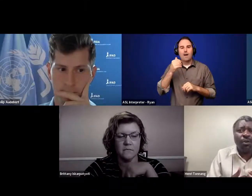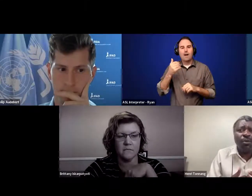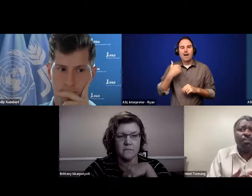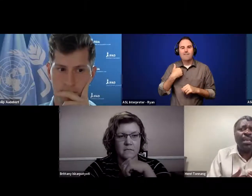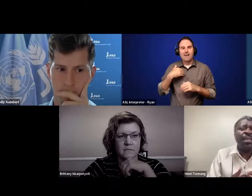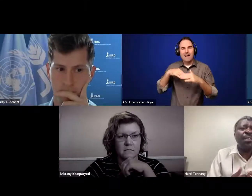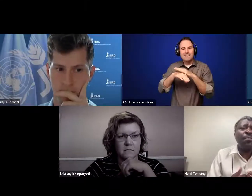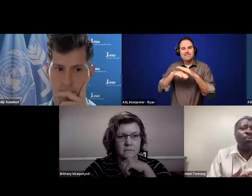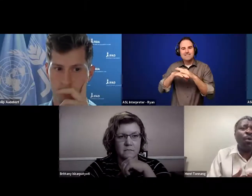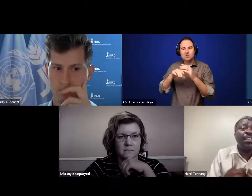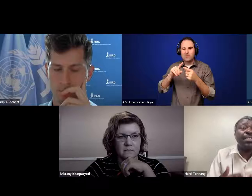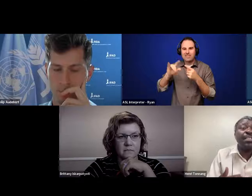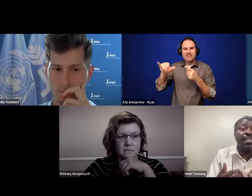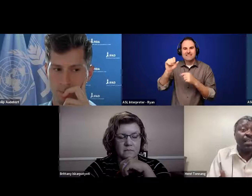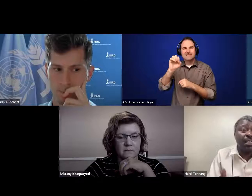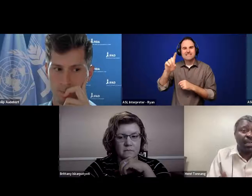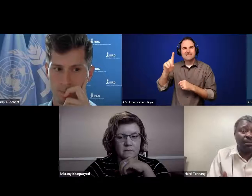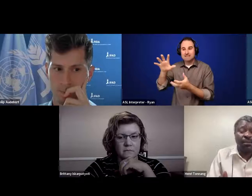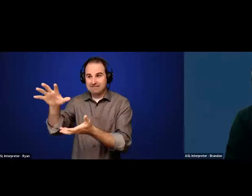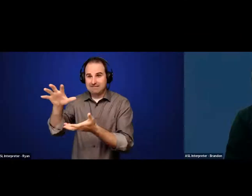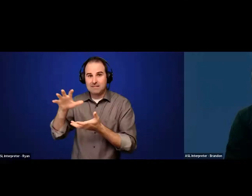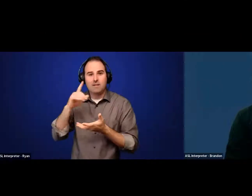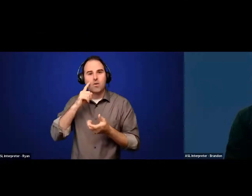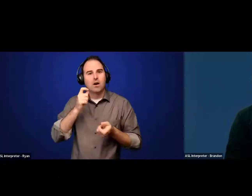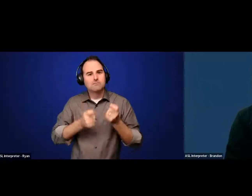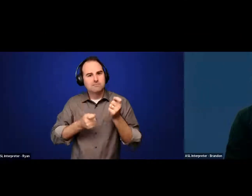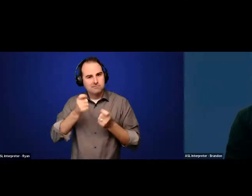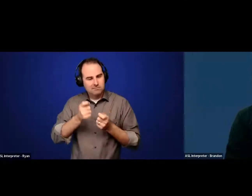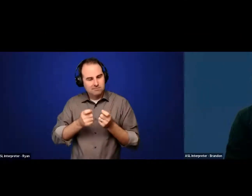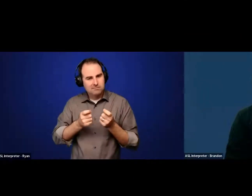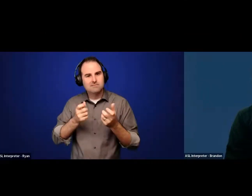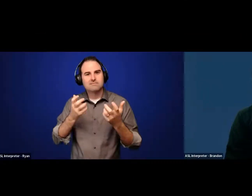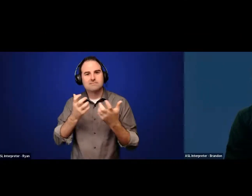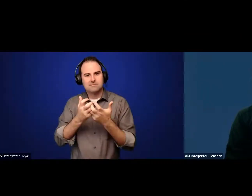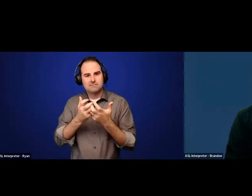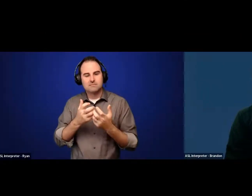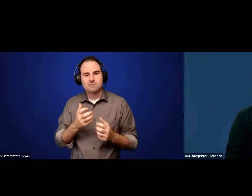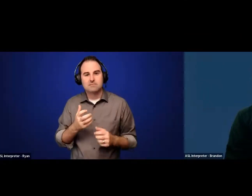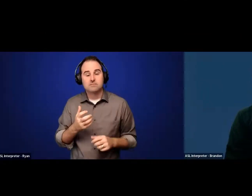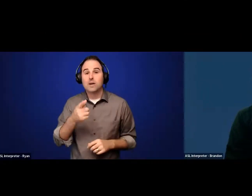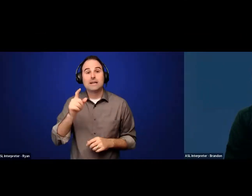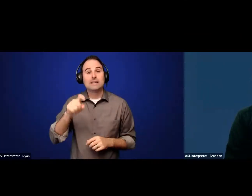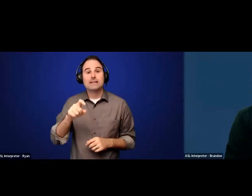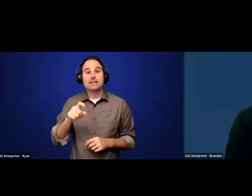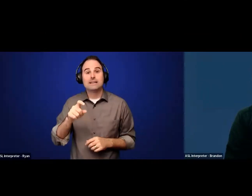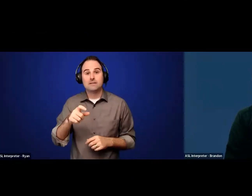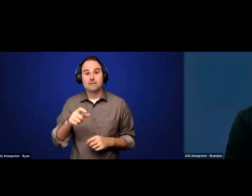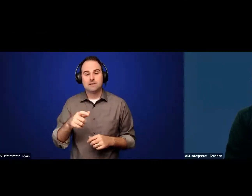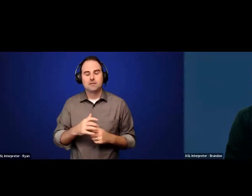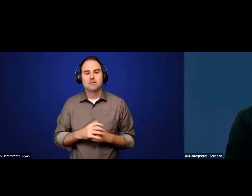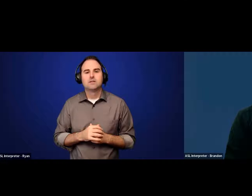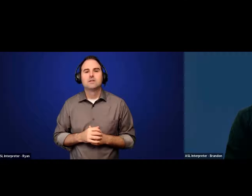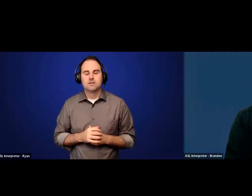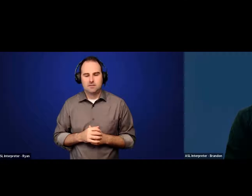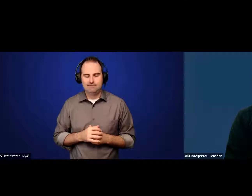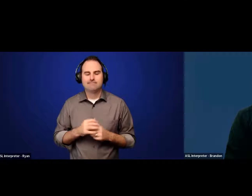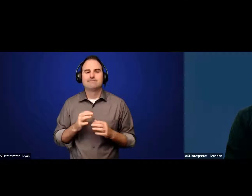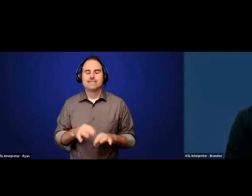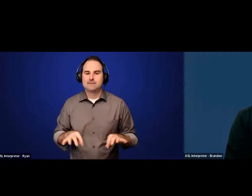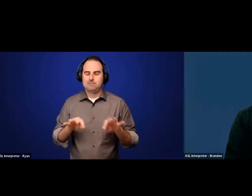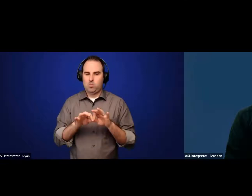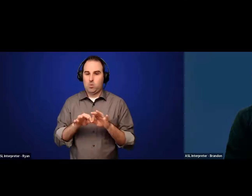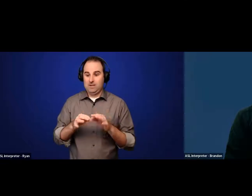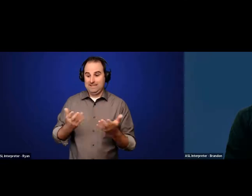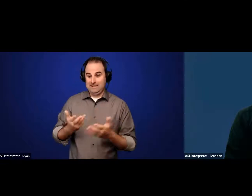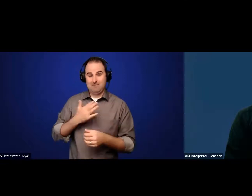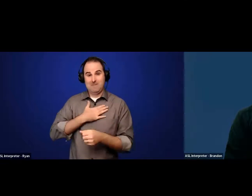I strongly believe what is needed, especially in this part of the world, it is about the better way to adapt.